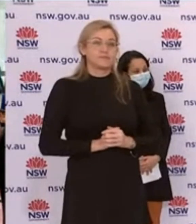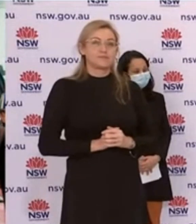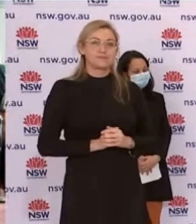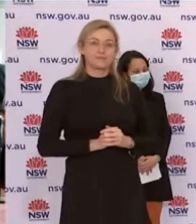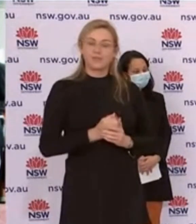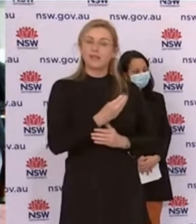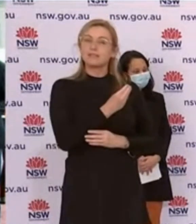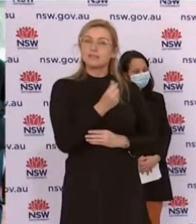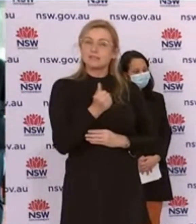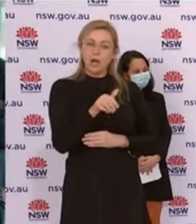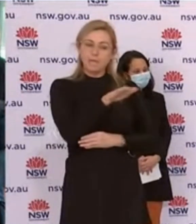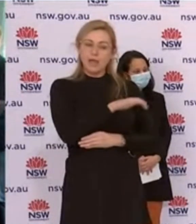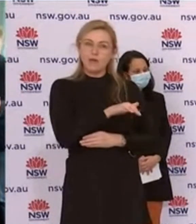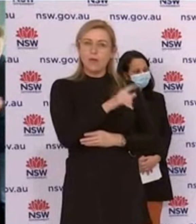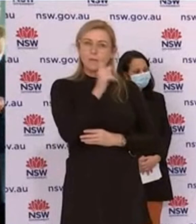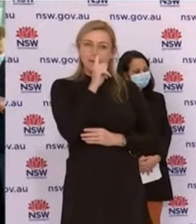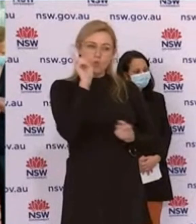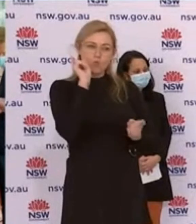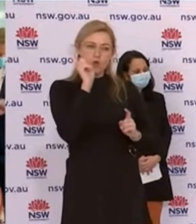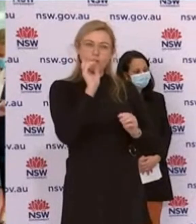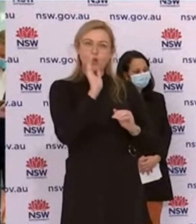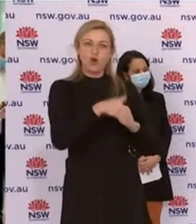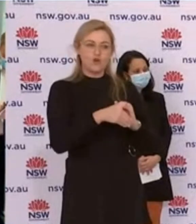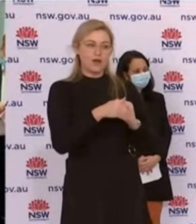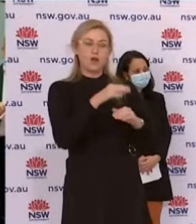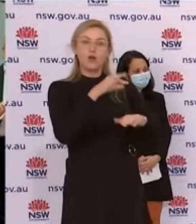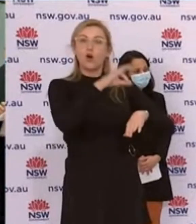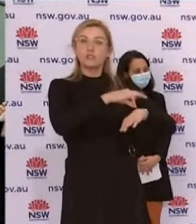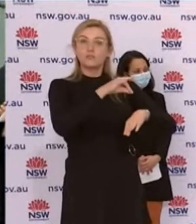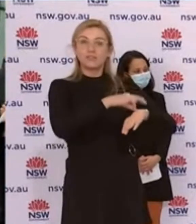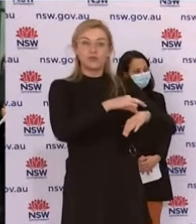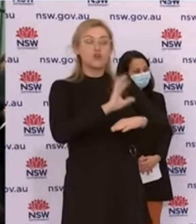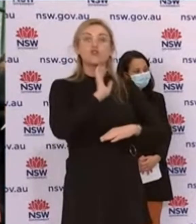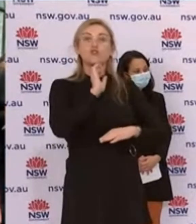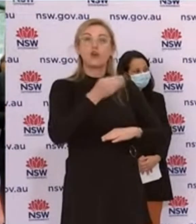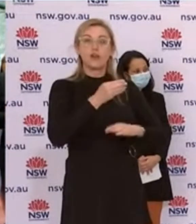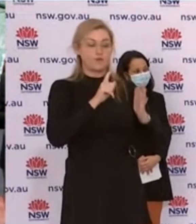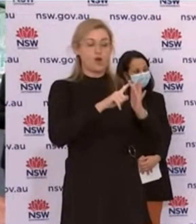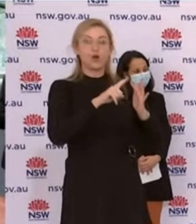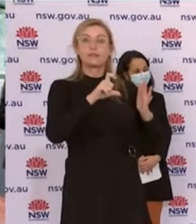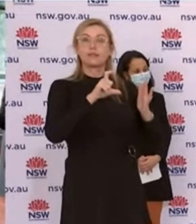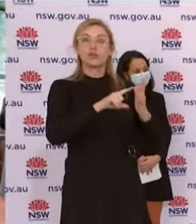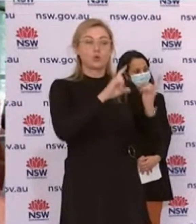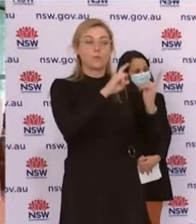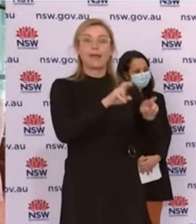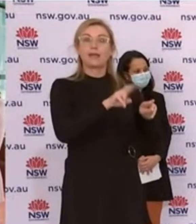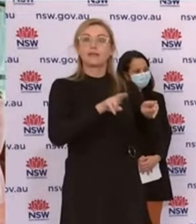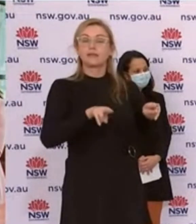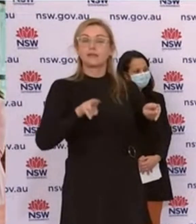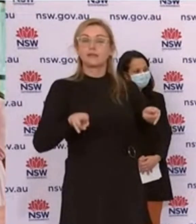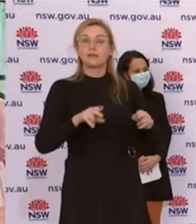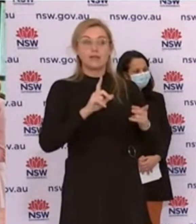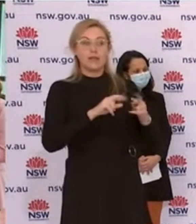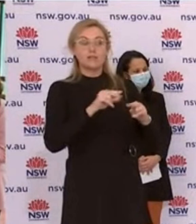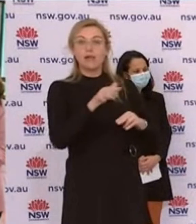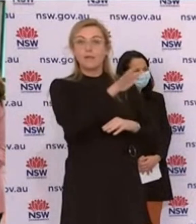enough capacity in the ICUs. Yesterday, Mr Hazard said that if there were any problems, it would be helpful to transfer them here